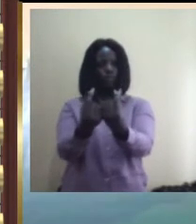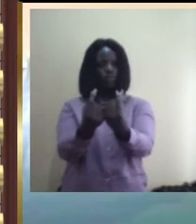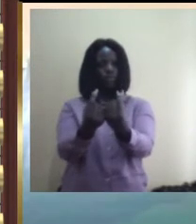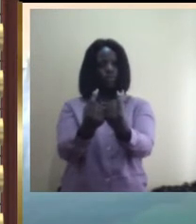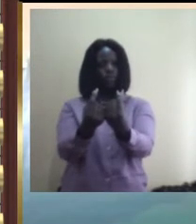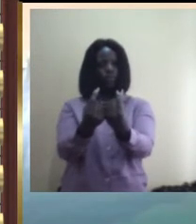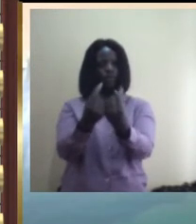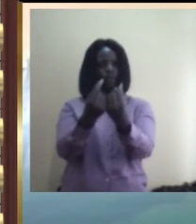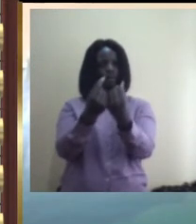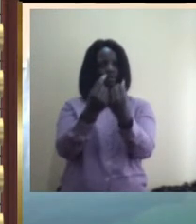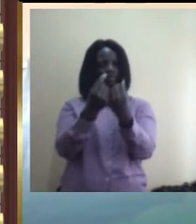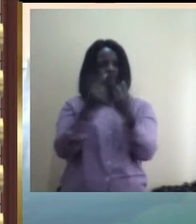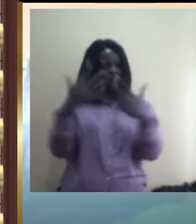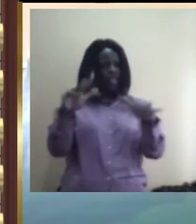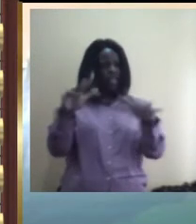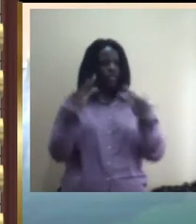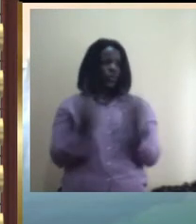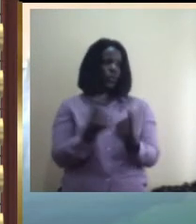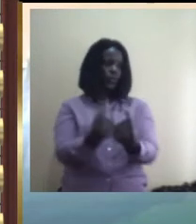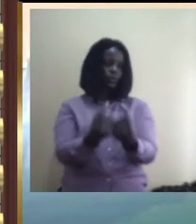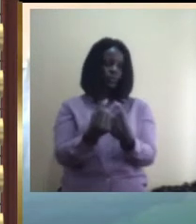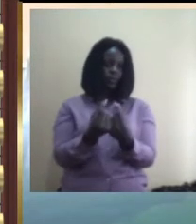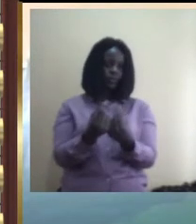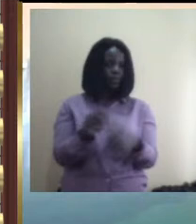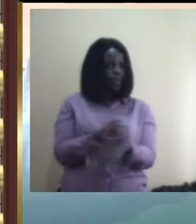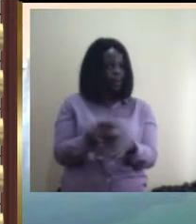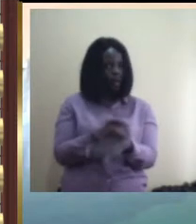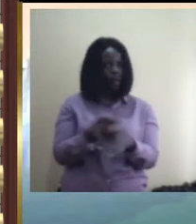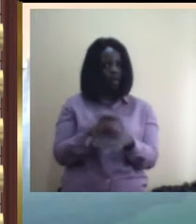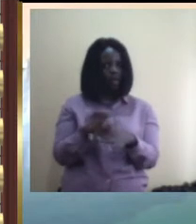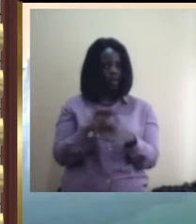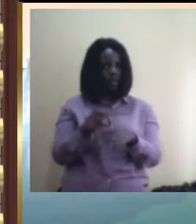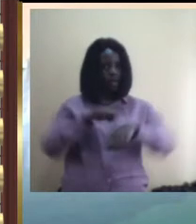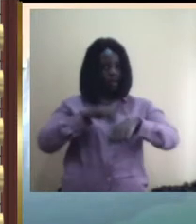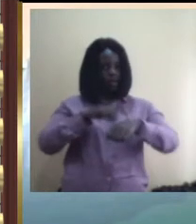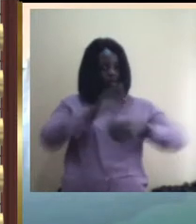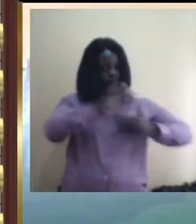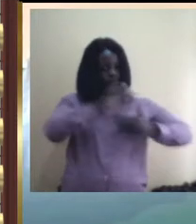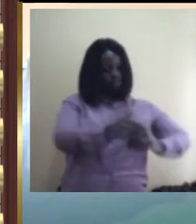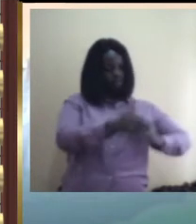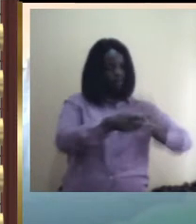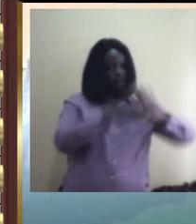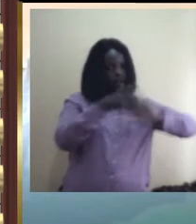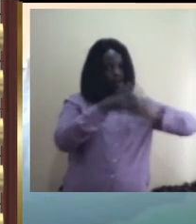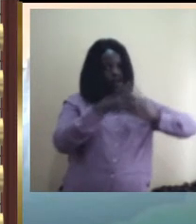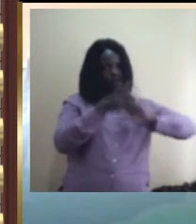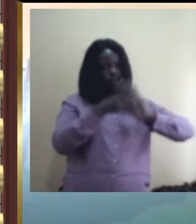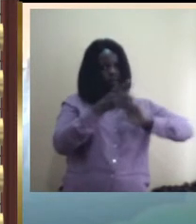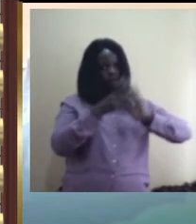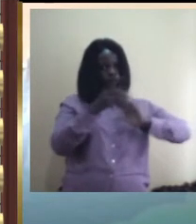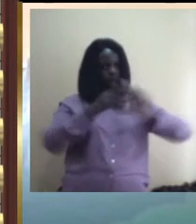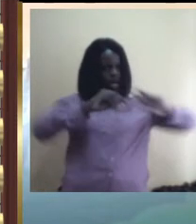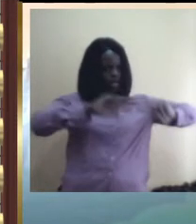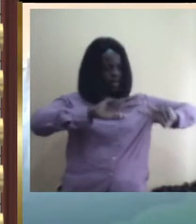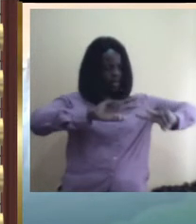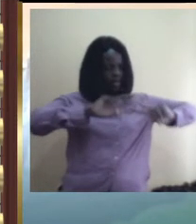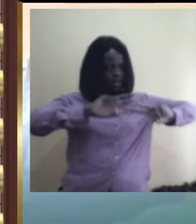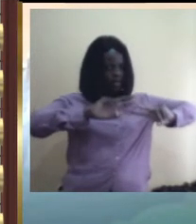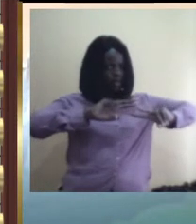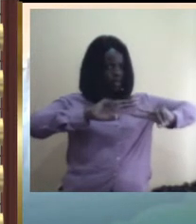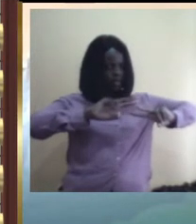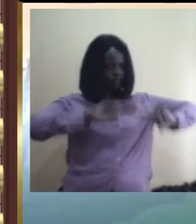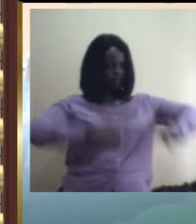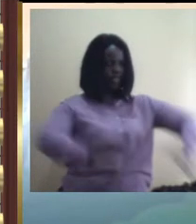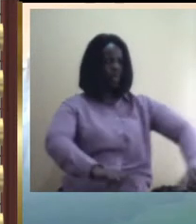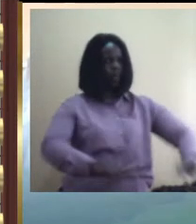of this concept has been undertaken, and this phase of development, a feasible study, a feasibility